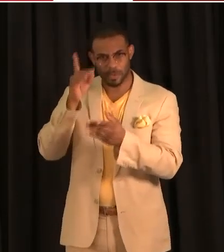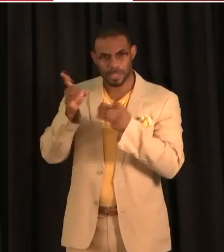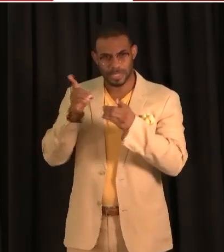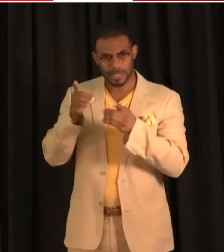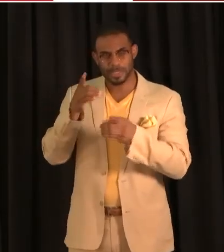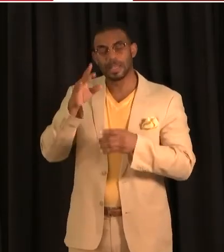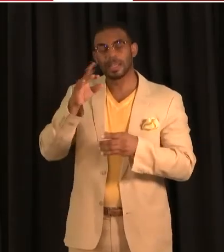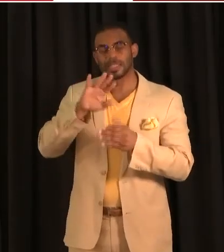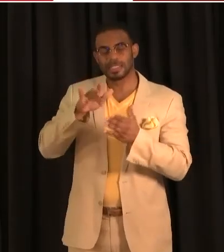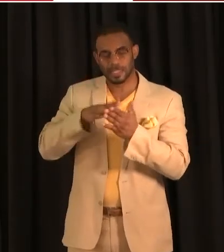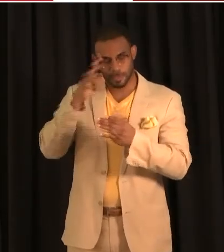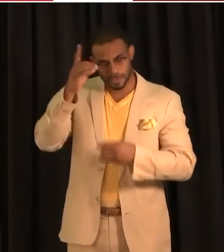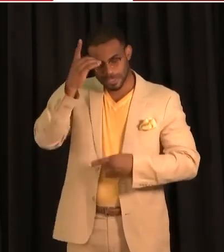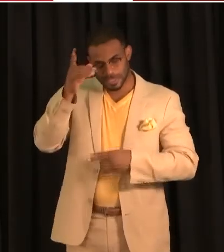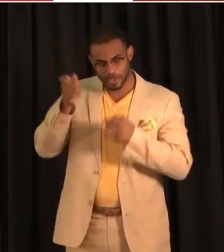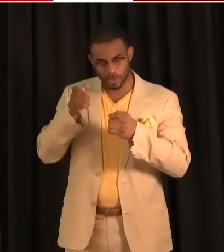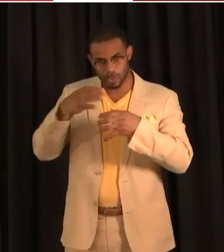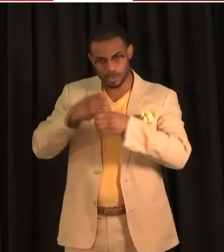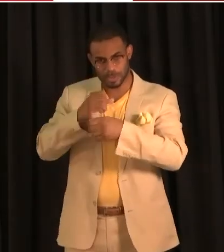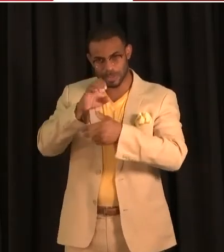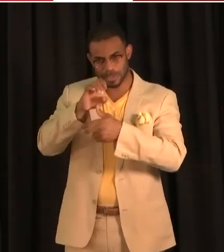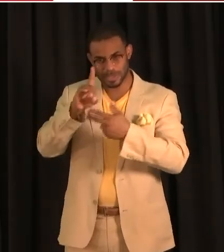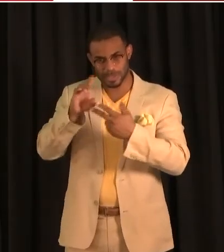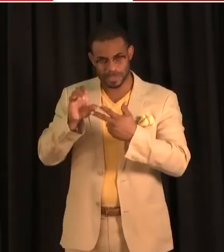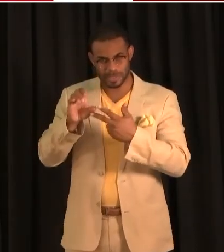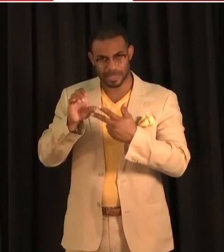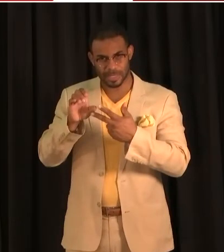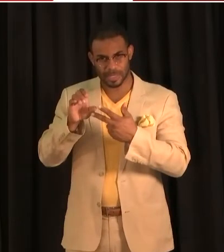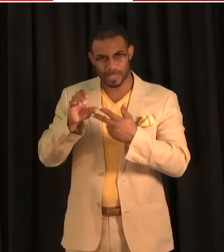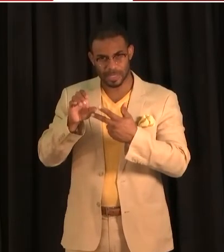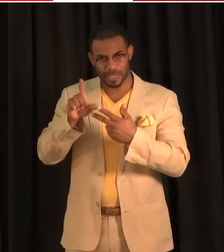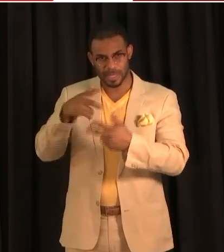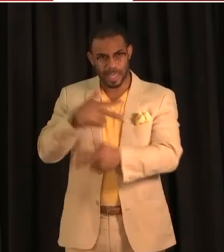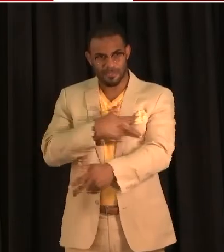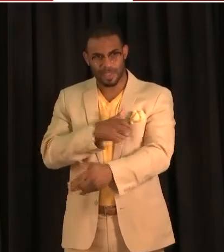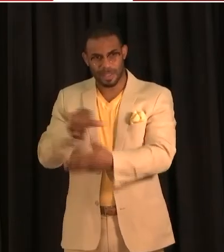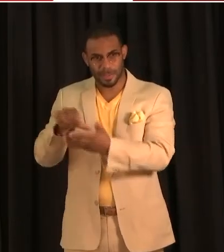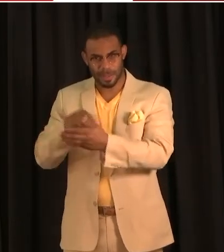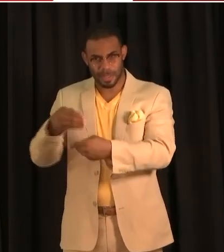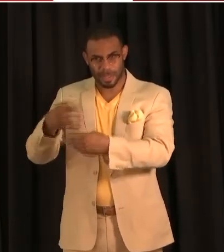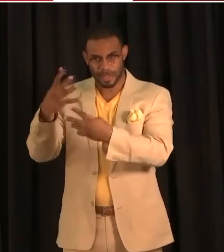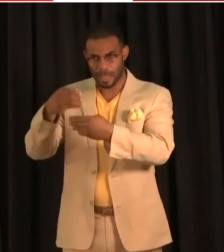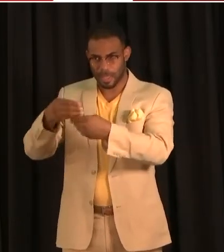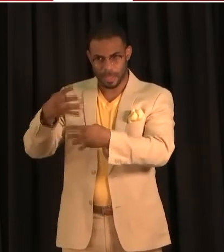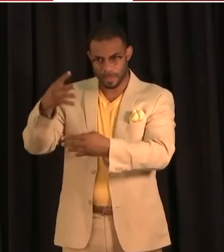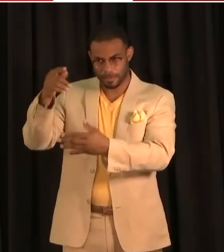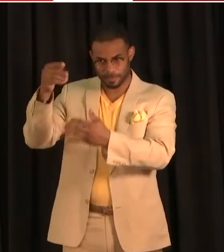Disease Control COVID-19 vaccination page, in which they have